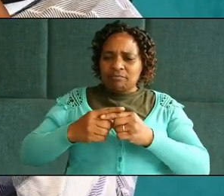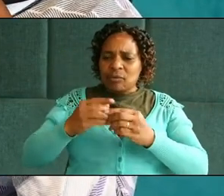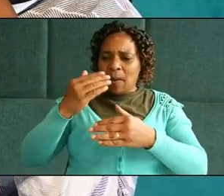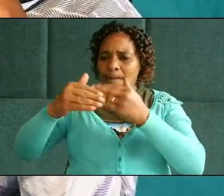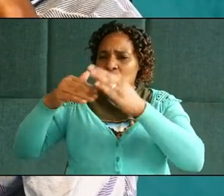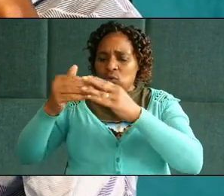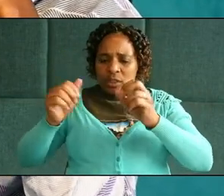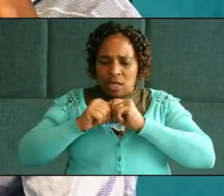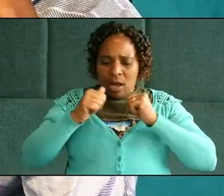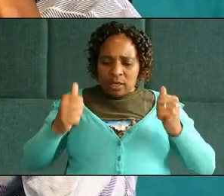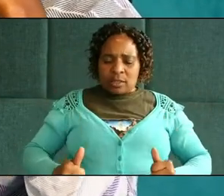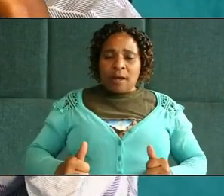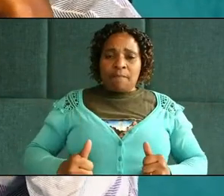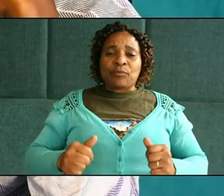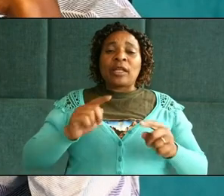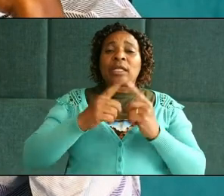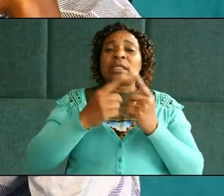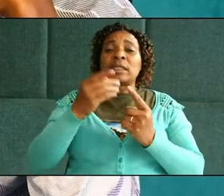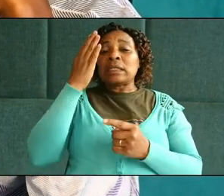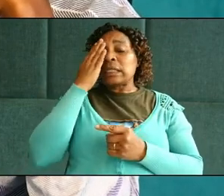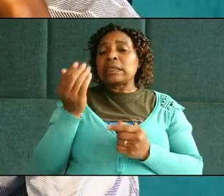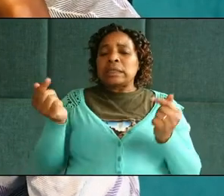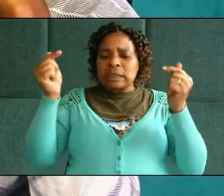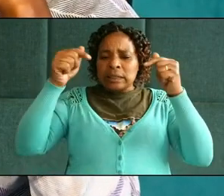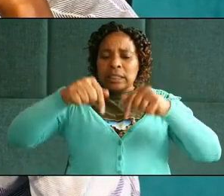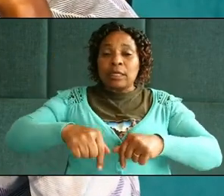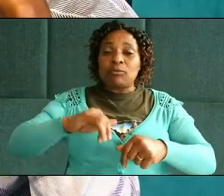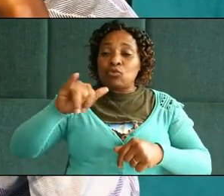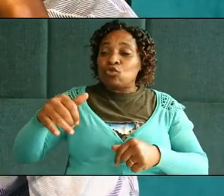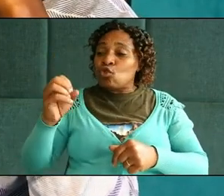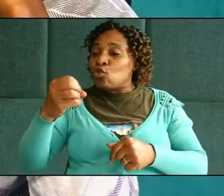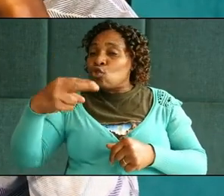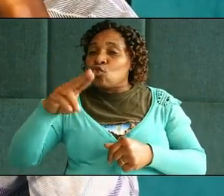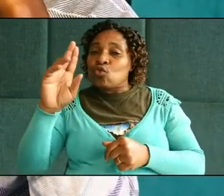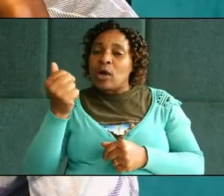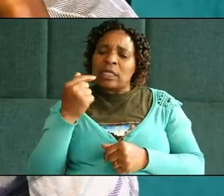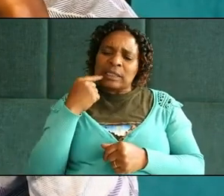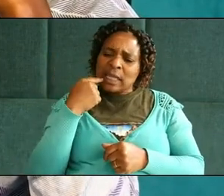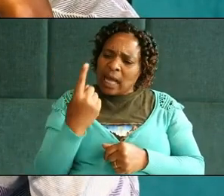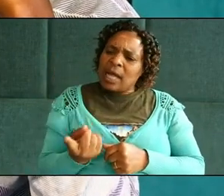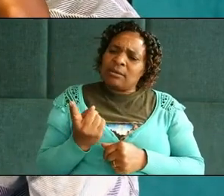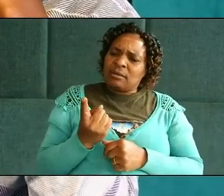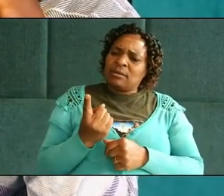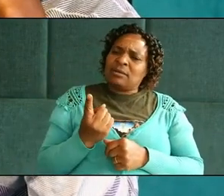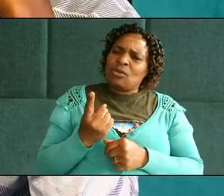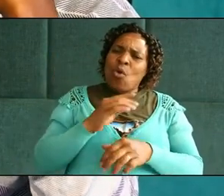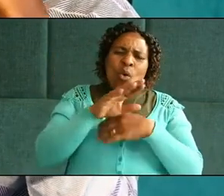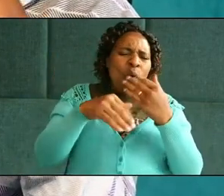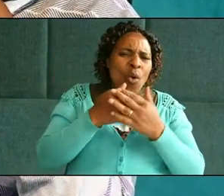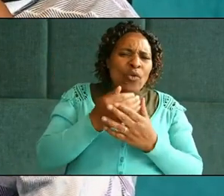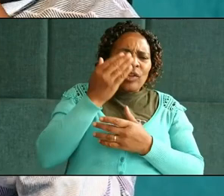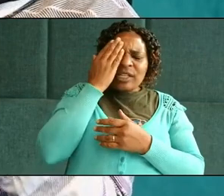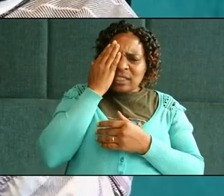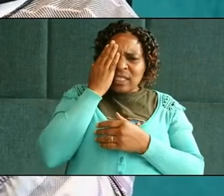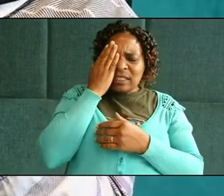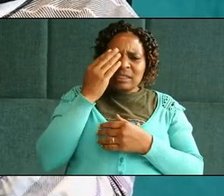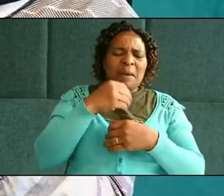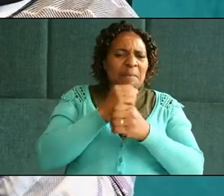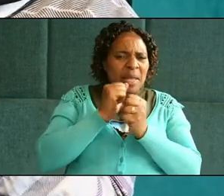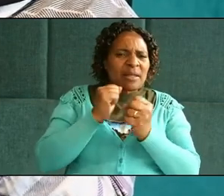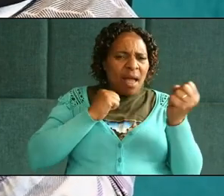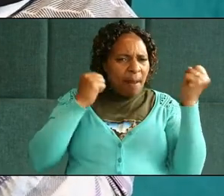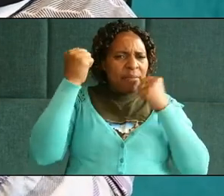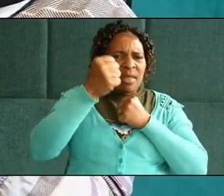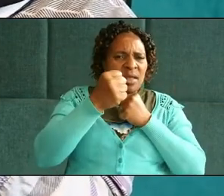Israelites came to Joshua and told him, oh, the Israelites made an army.